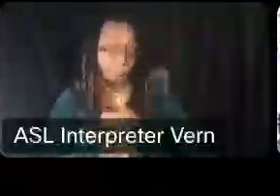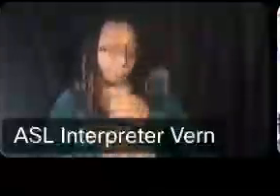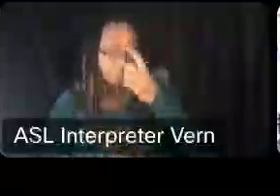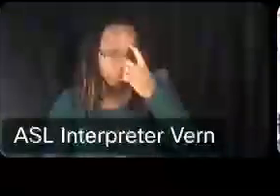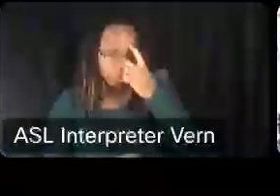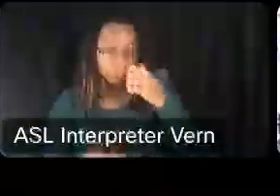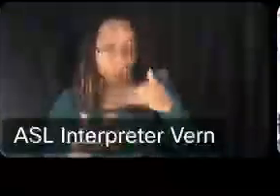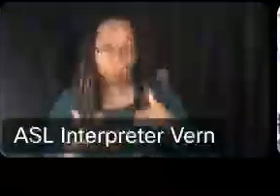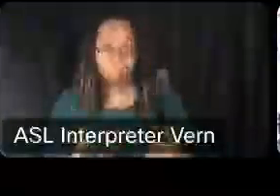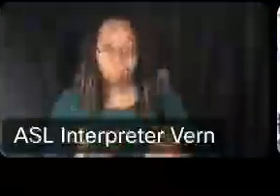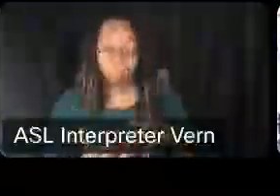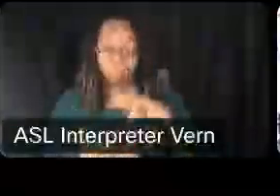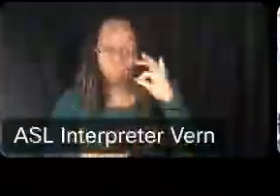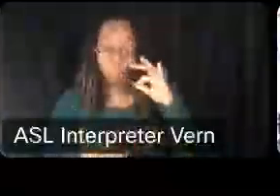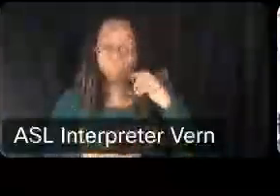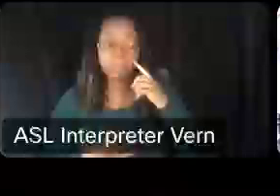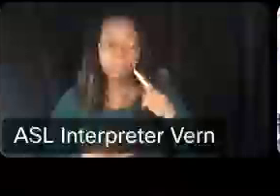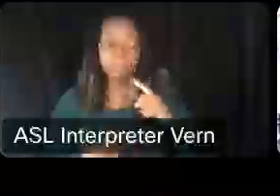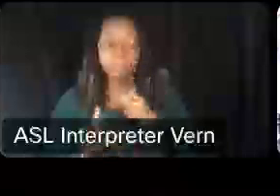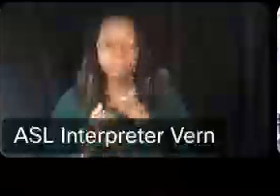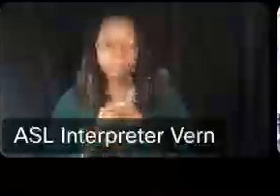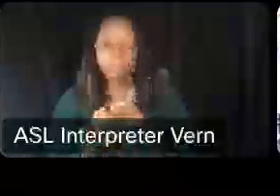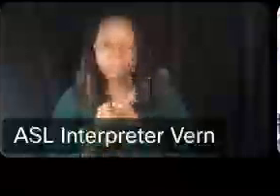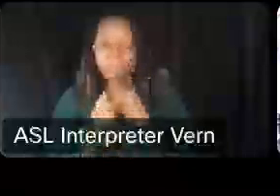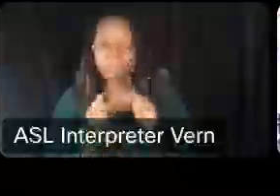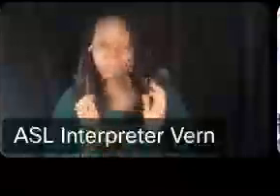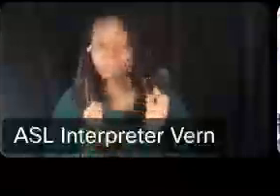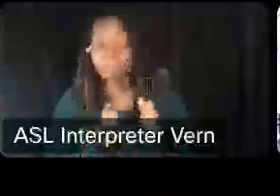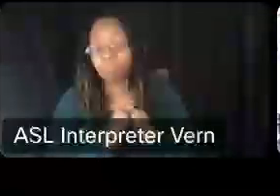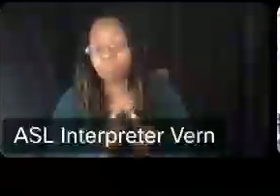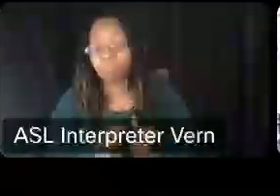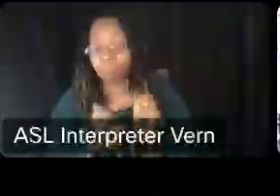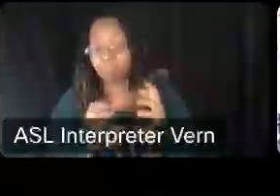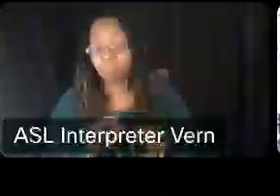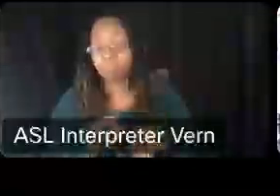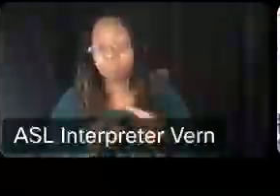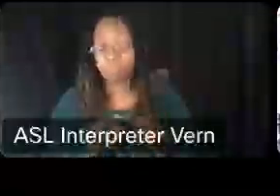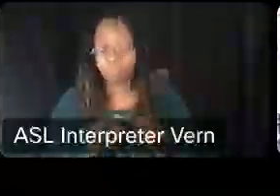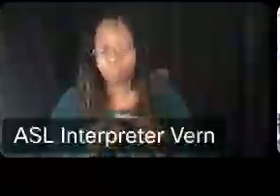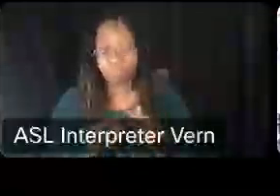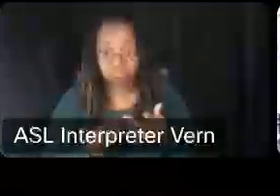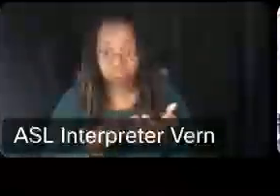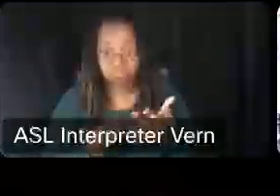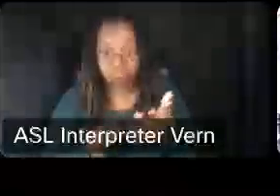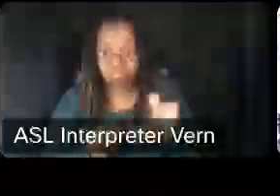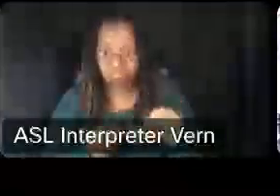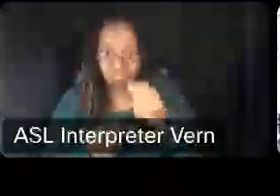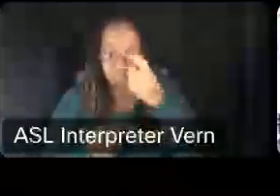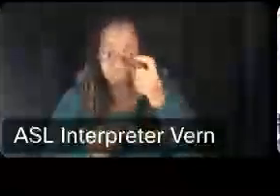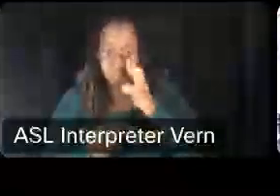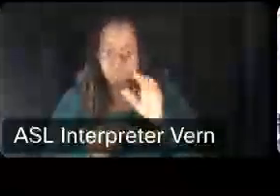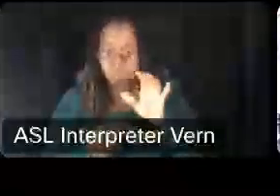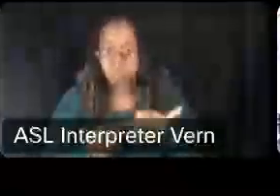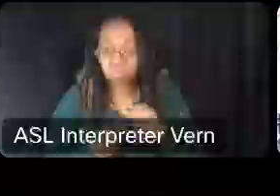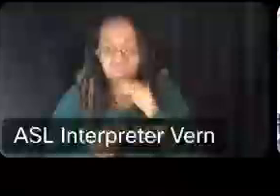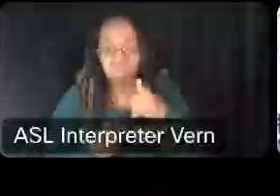For advocates to be able to talk with survivors about, yeah, trauma does that. You might feel unsettled and